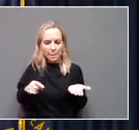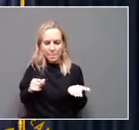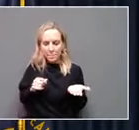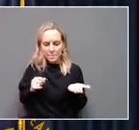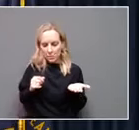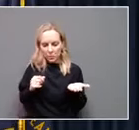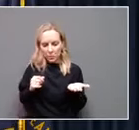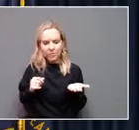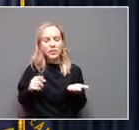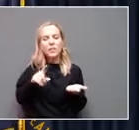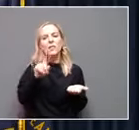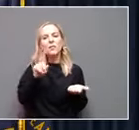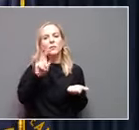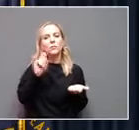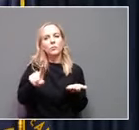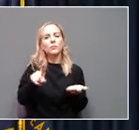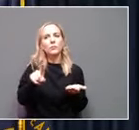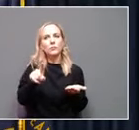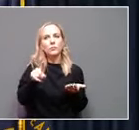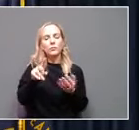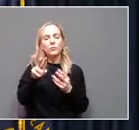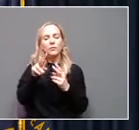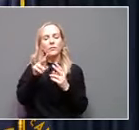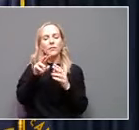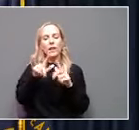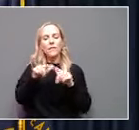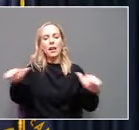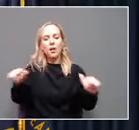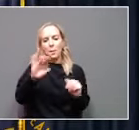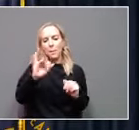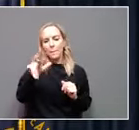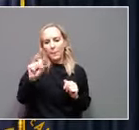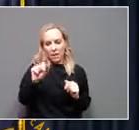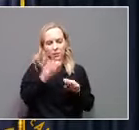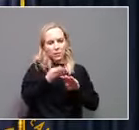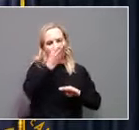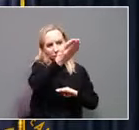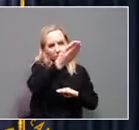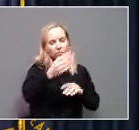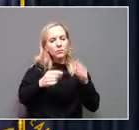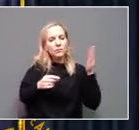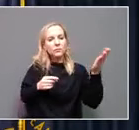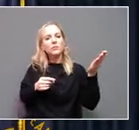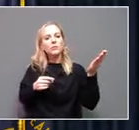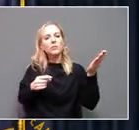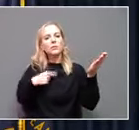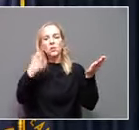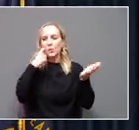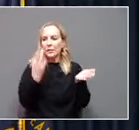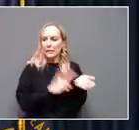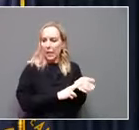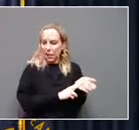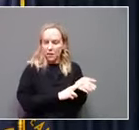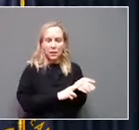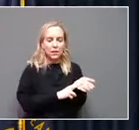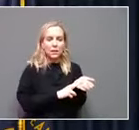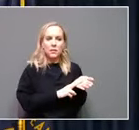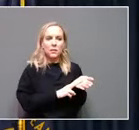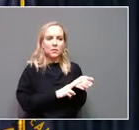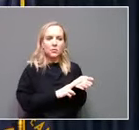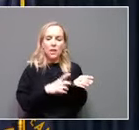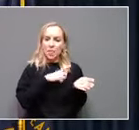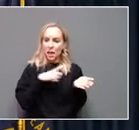Well, the questions are on various abortion bills going through the state legislature. We just signed a piece of legislation here